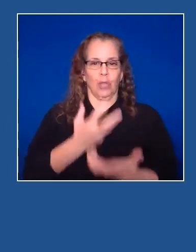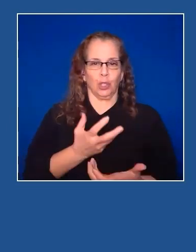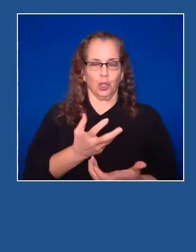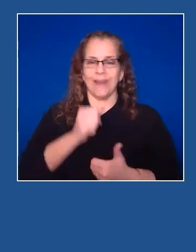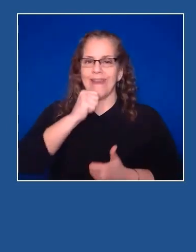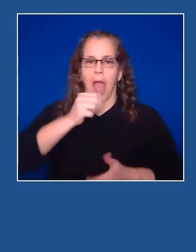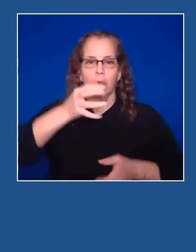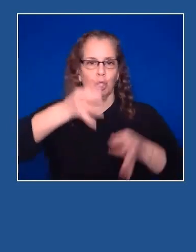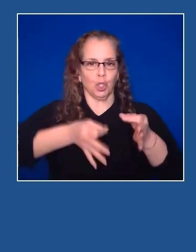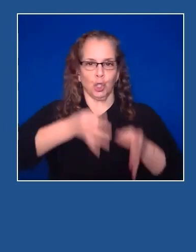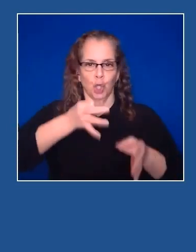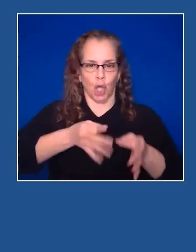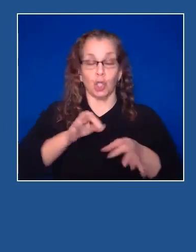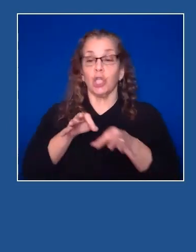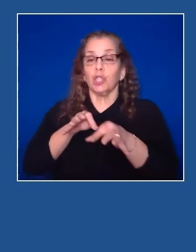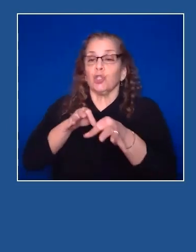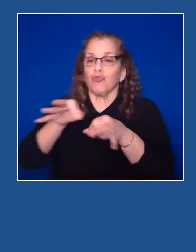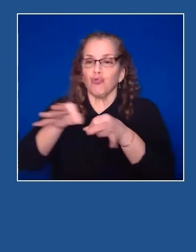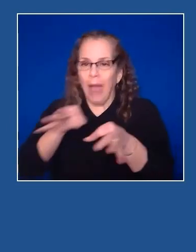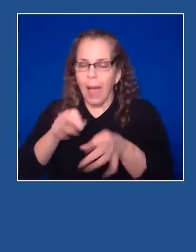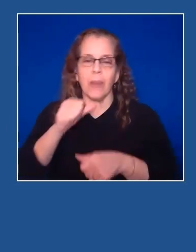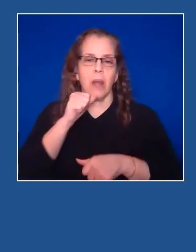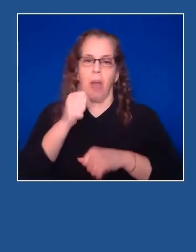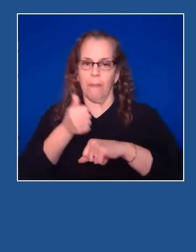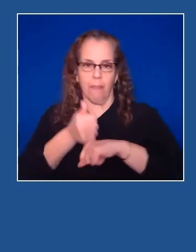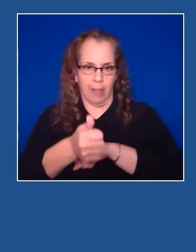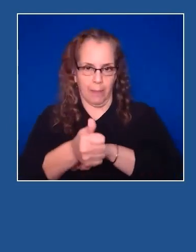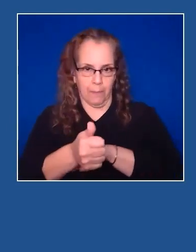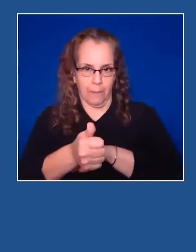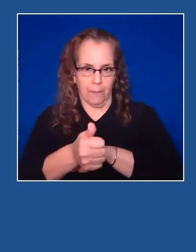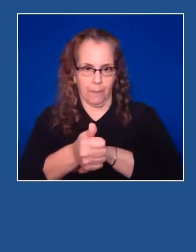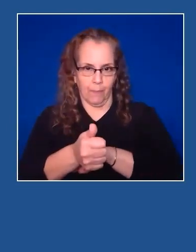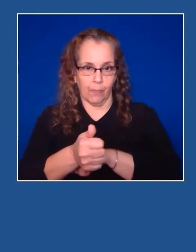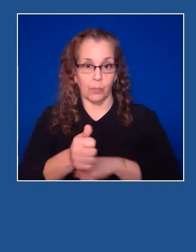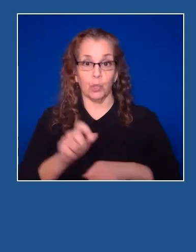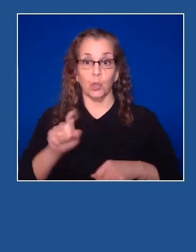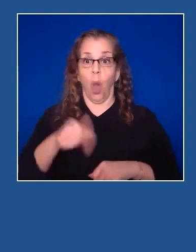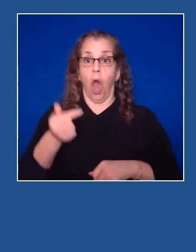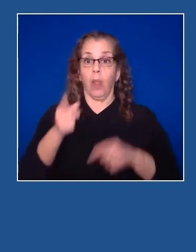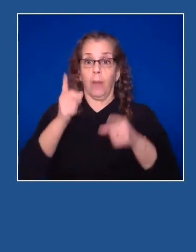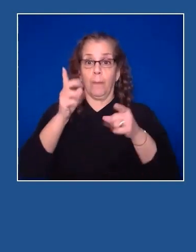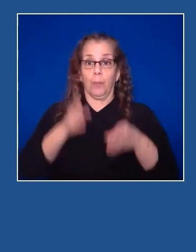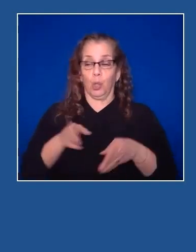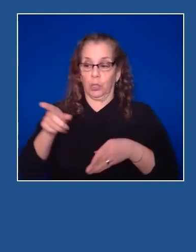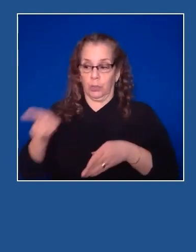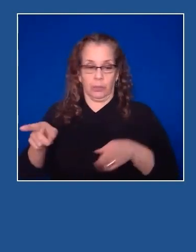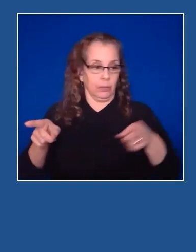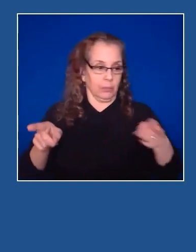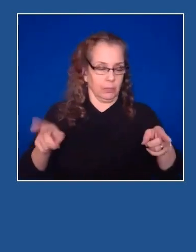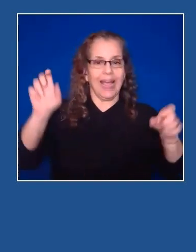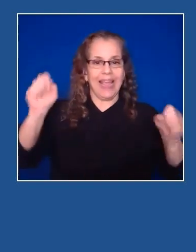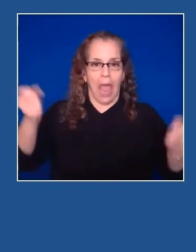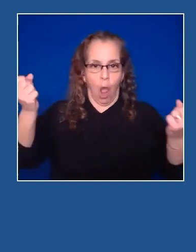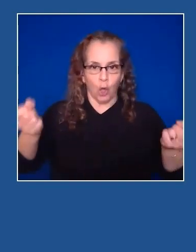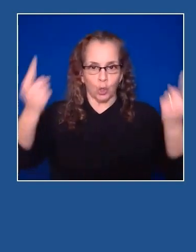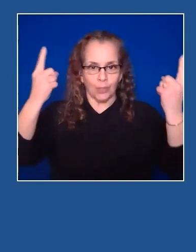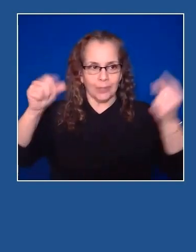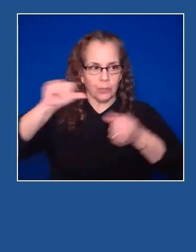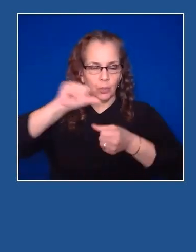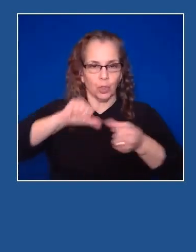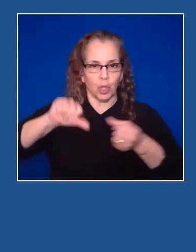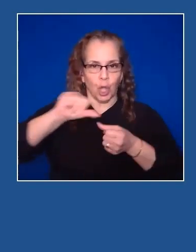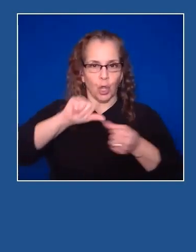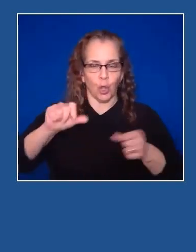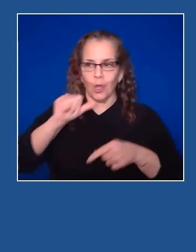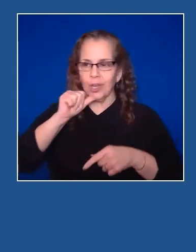of blame, so that the other person can understand. And if the other person can understand and doesn't feel